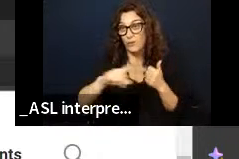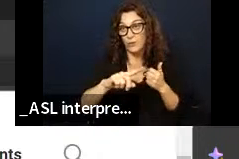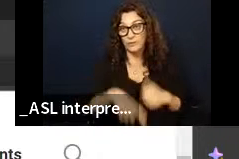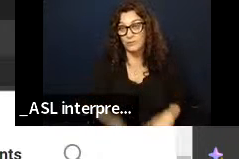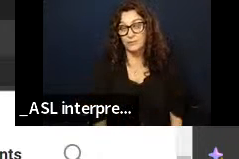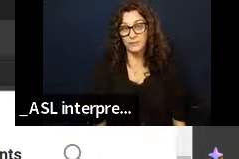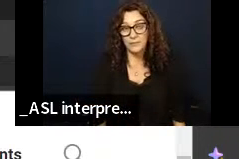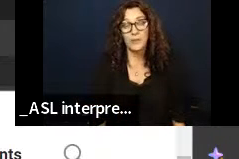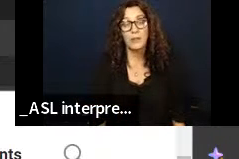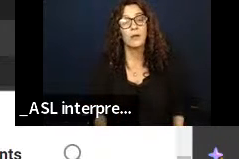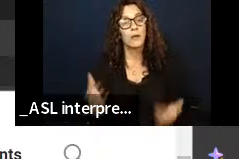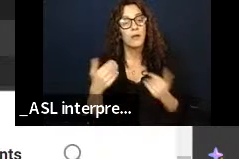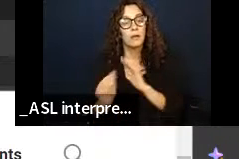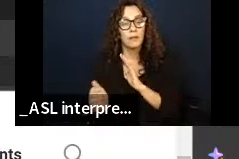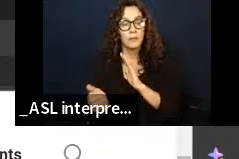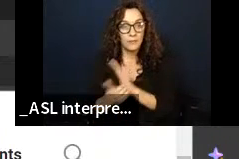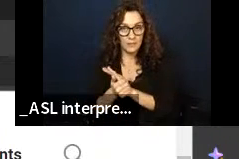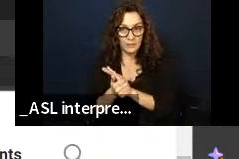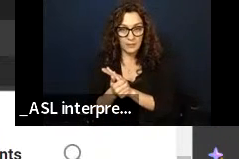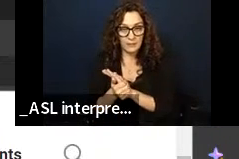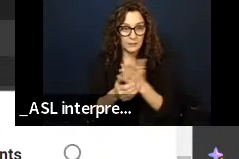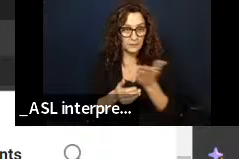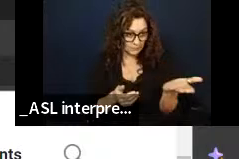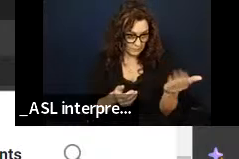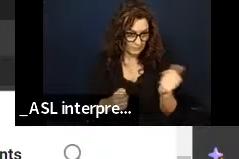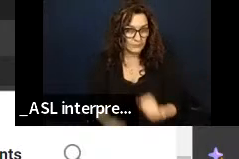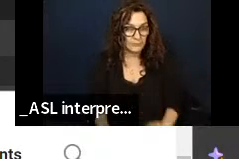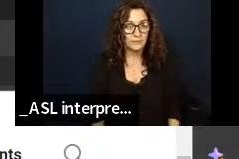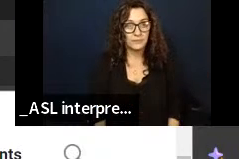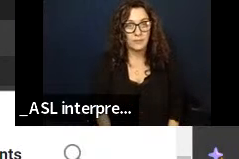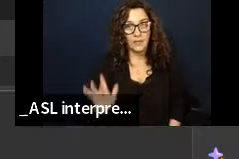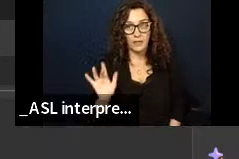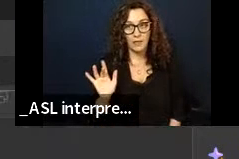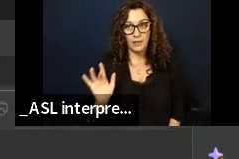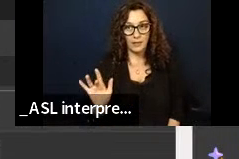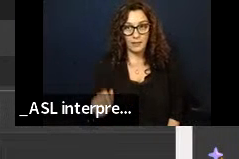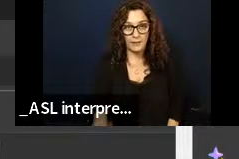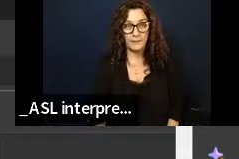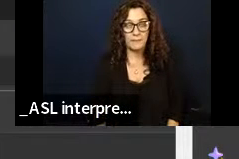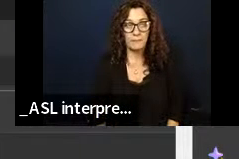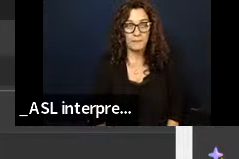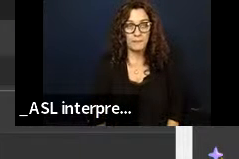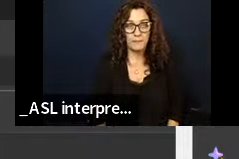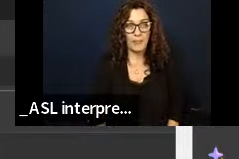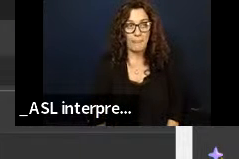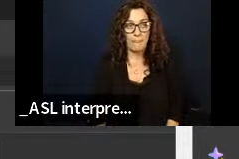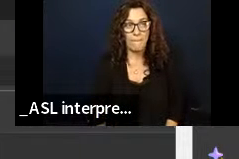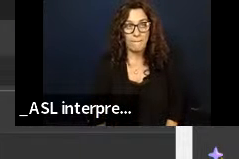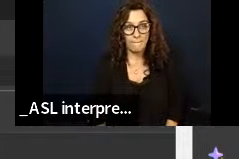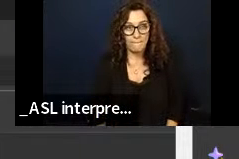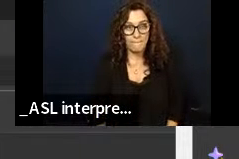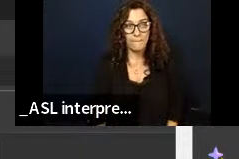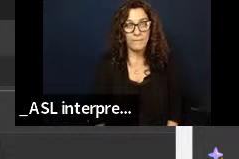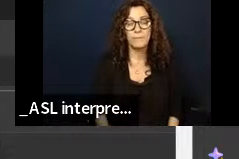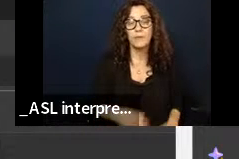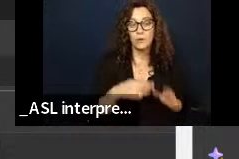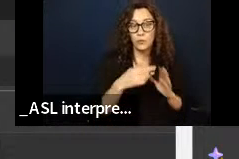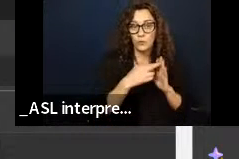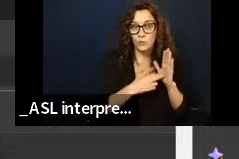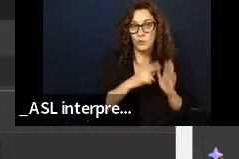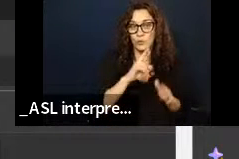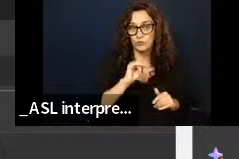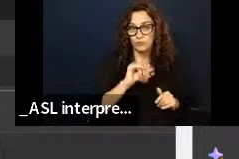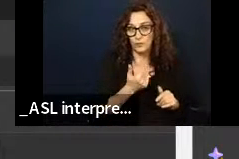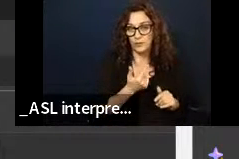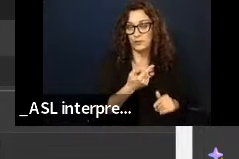the appendix, which is located right here off to the left, is where all of the rules